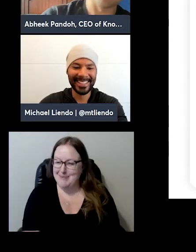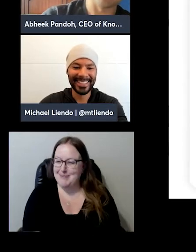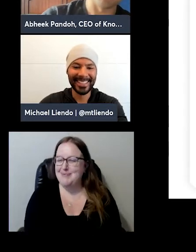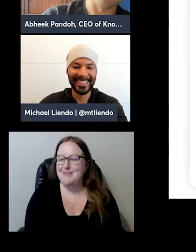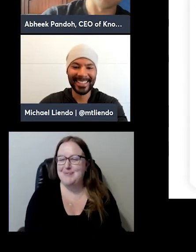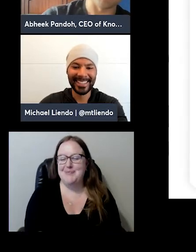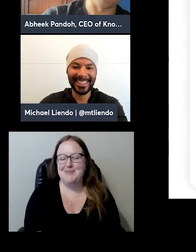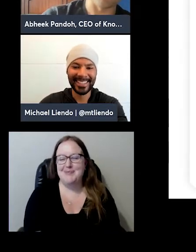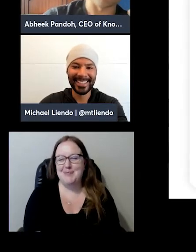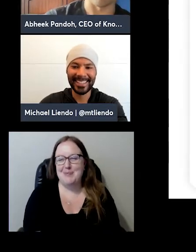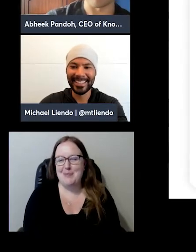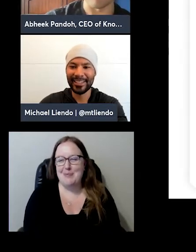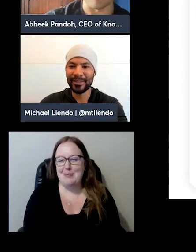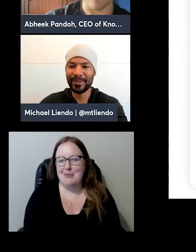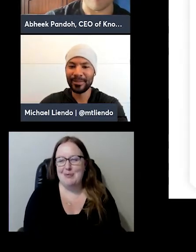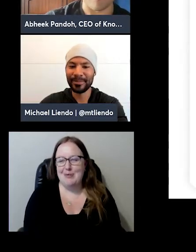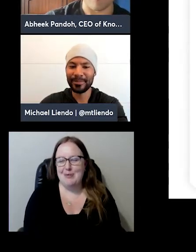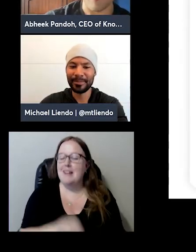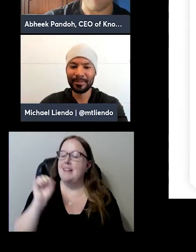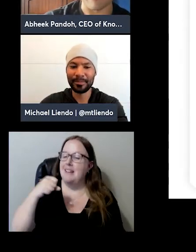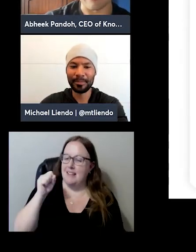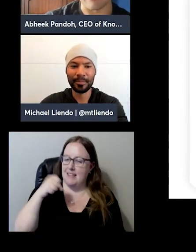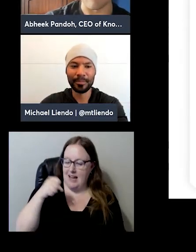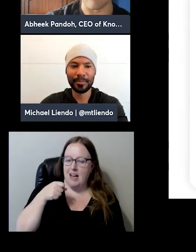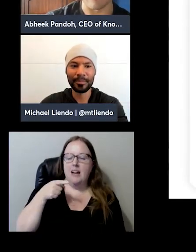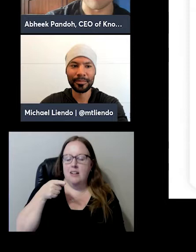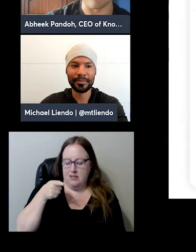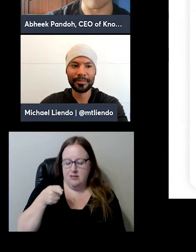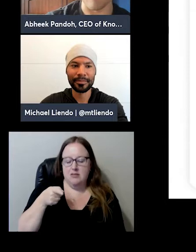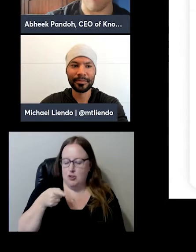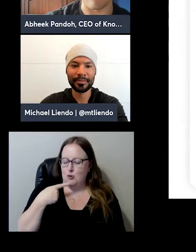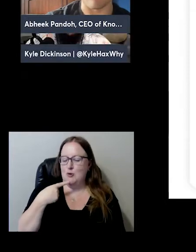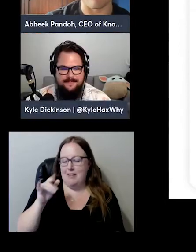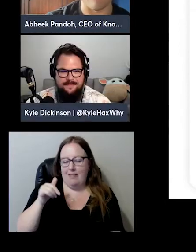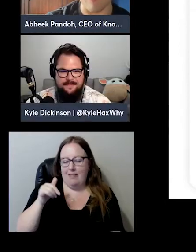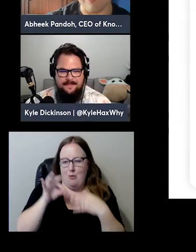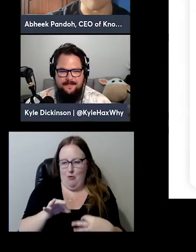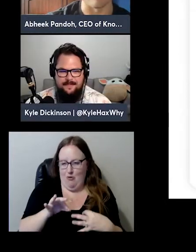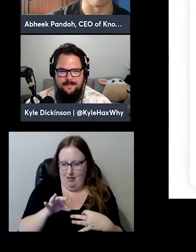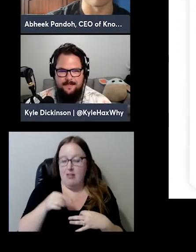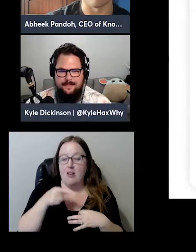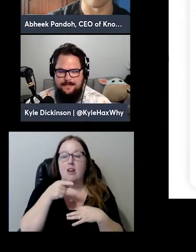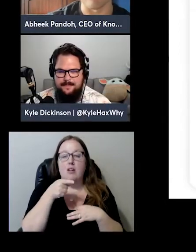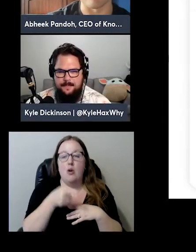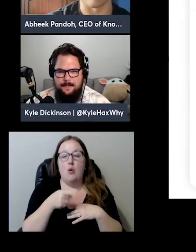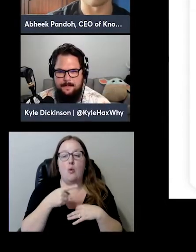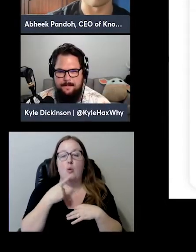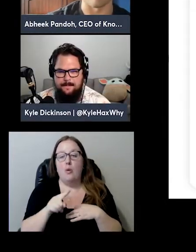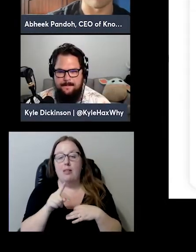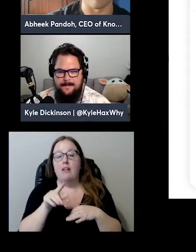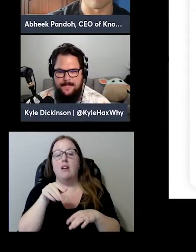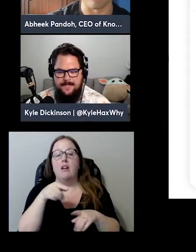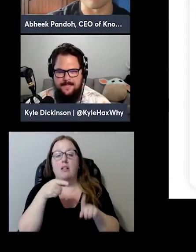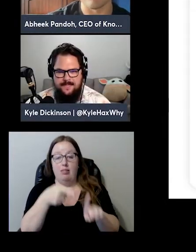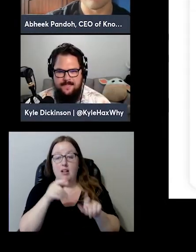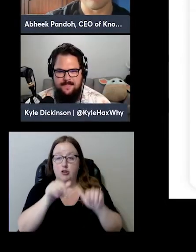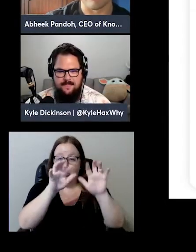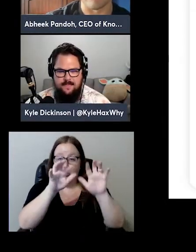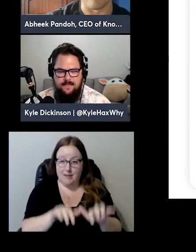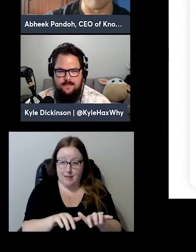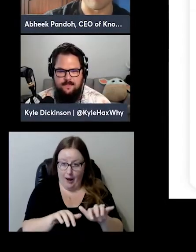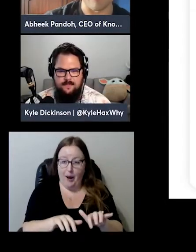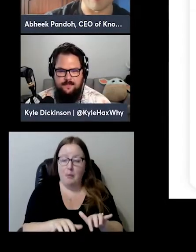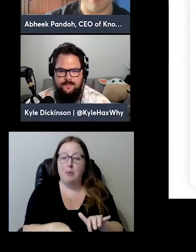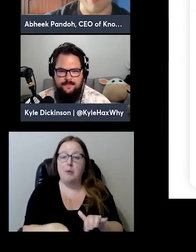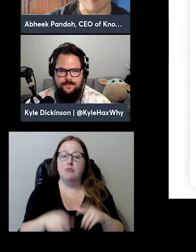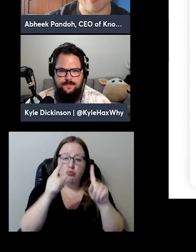Yeah, no, you caught on perfectly. This is a Markdown editor. We've made it so that you can type the pretty notes, and